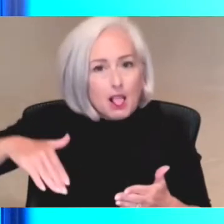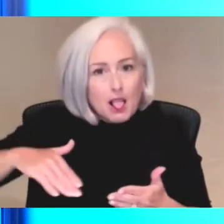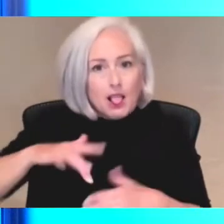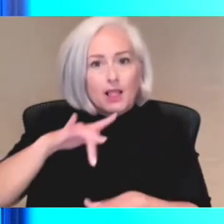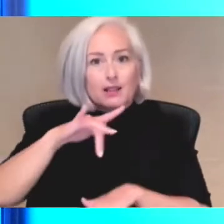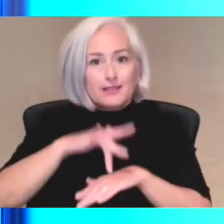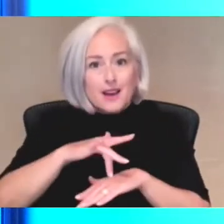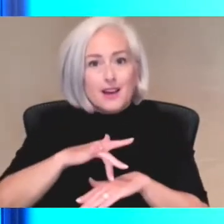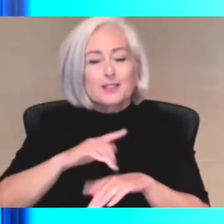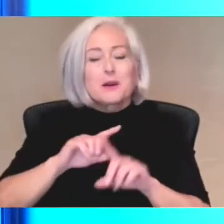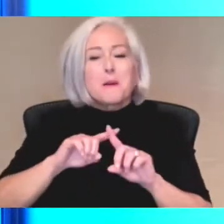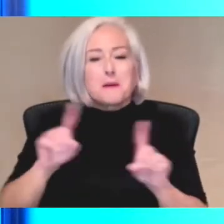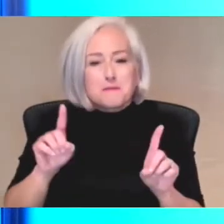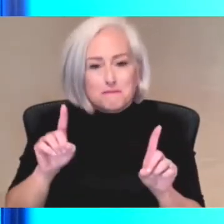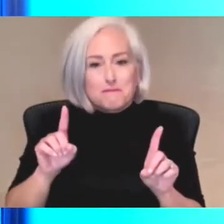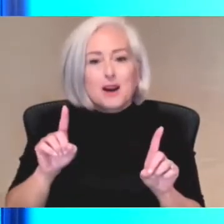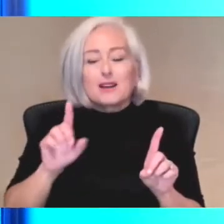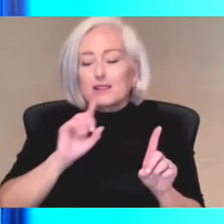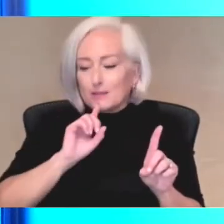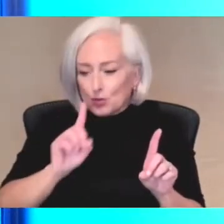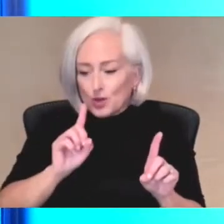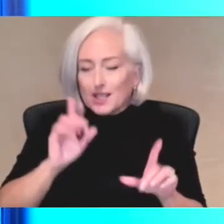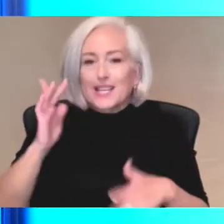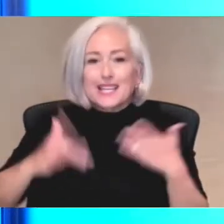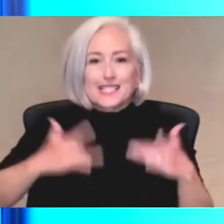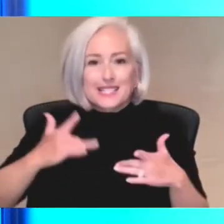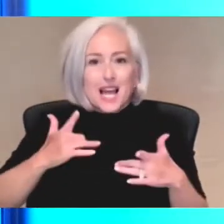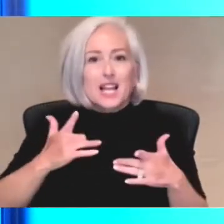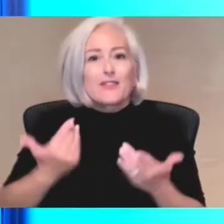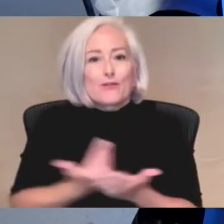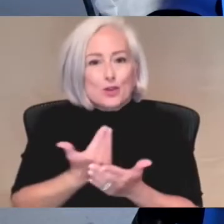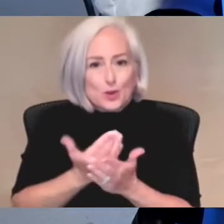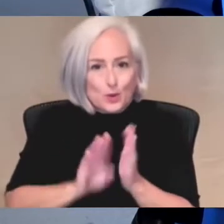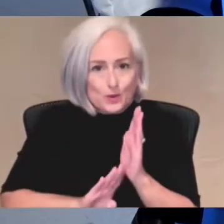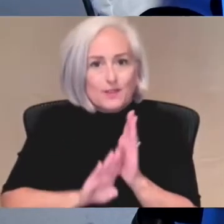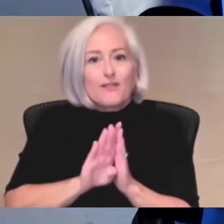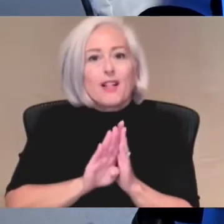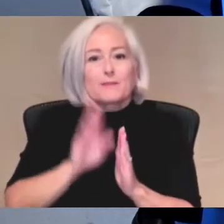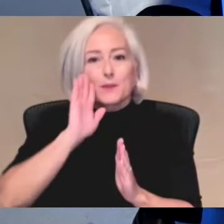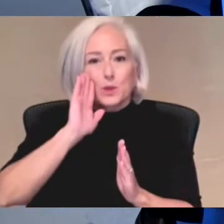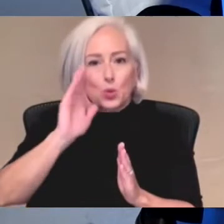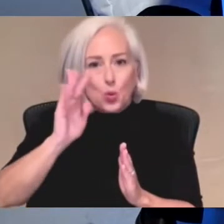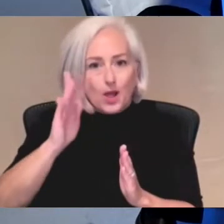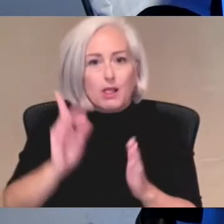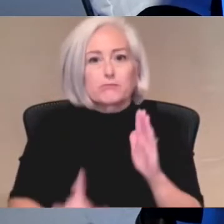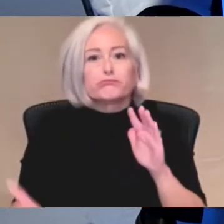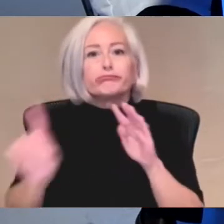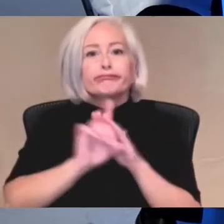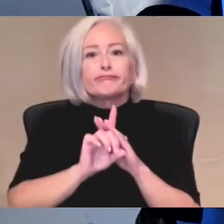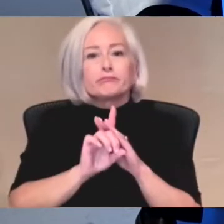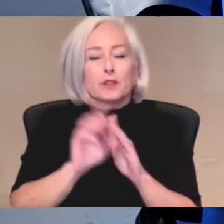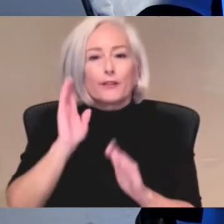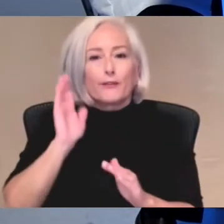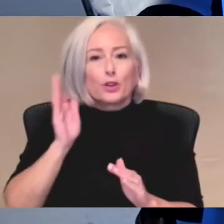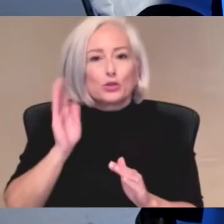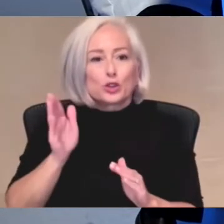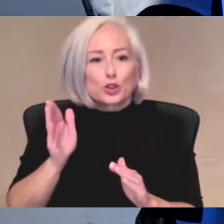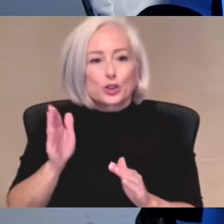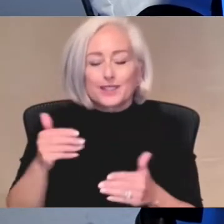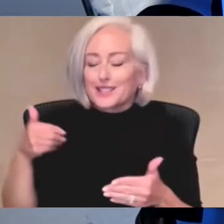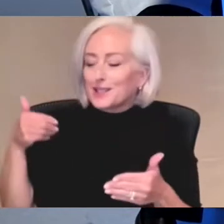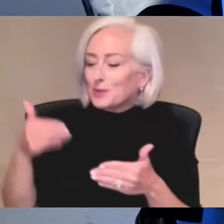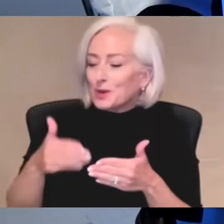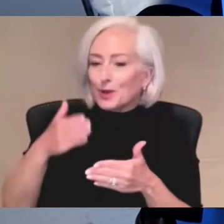some very exciting developments in the future for proton therapy. So we're approaching the end of today's episode, and I have one